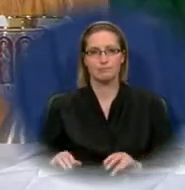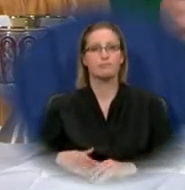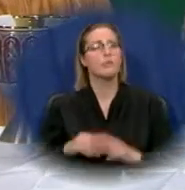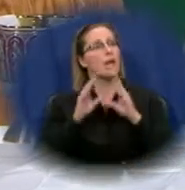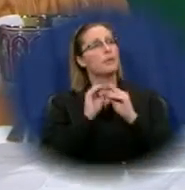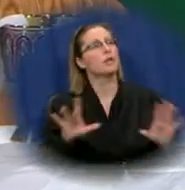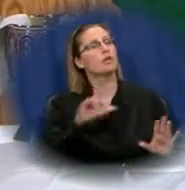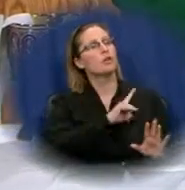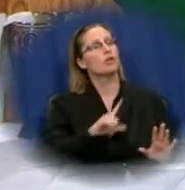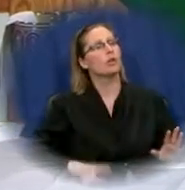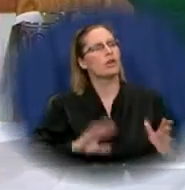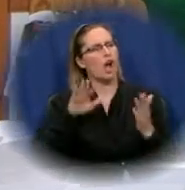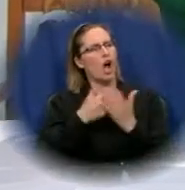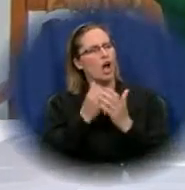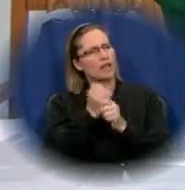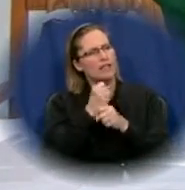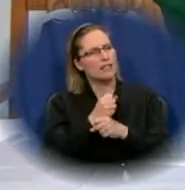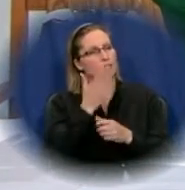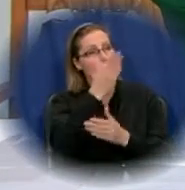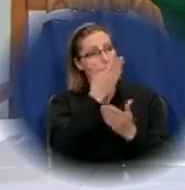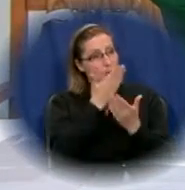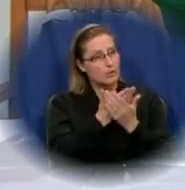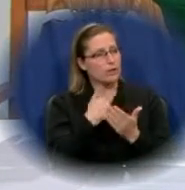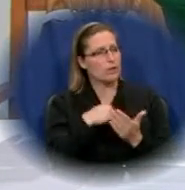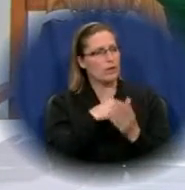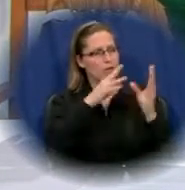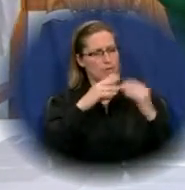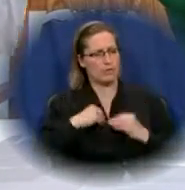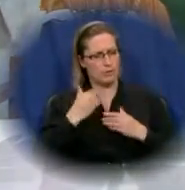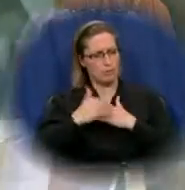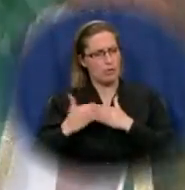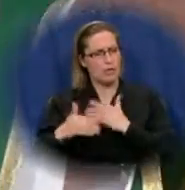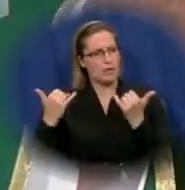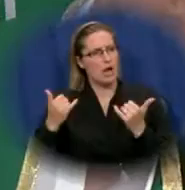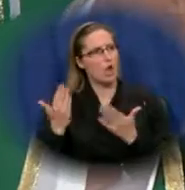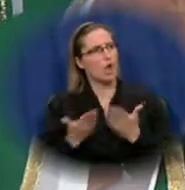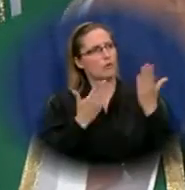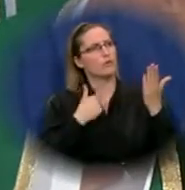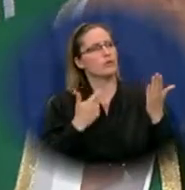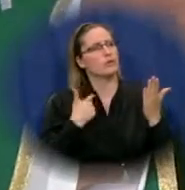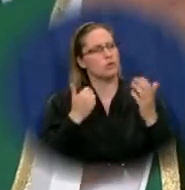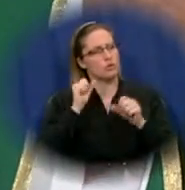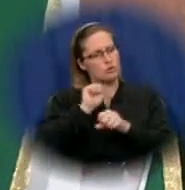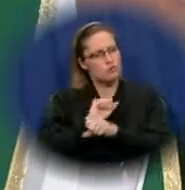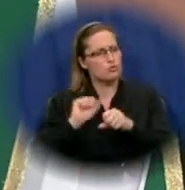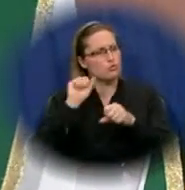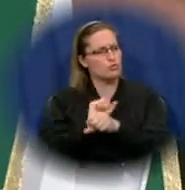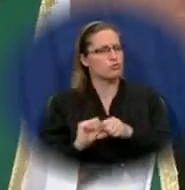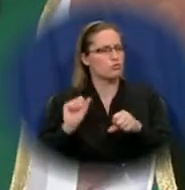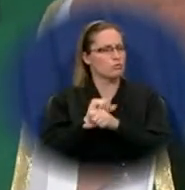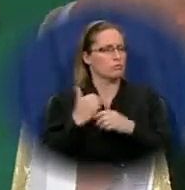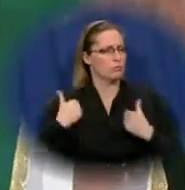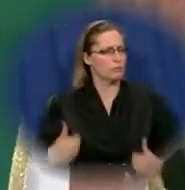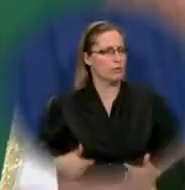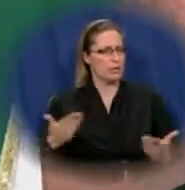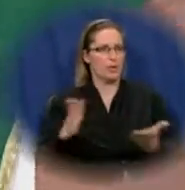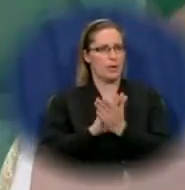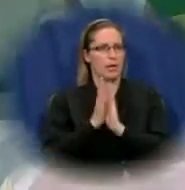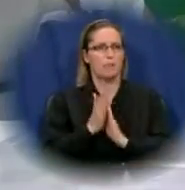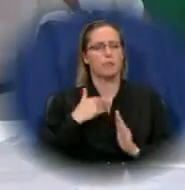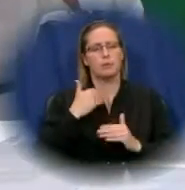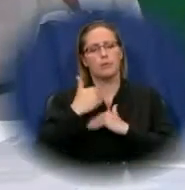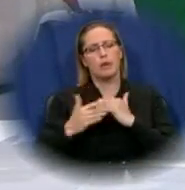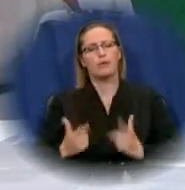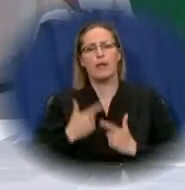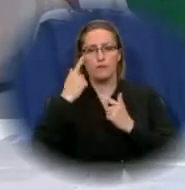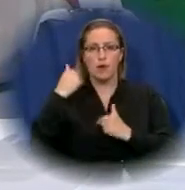Blessed are you, Lord God of all creation, for through your goodness we have received the bread we offer you, fruit of the earth and work of human hands. It will become for us the bread